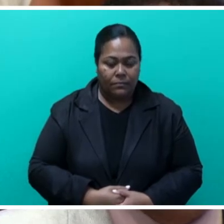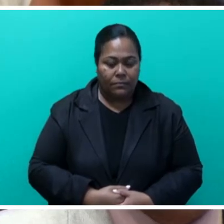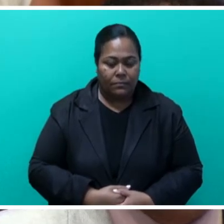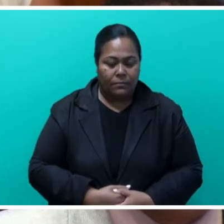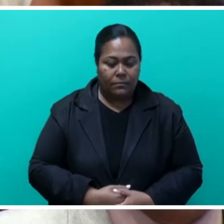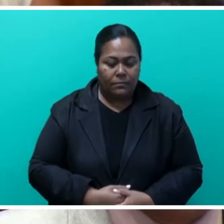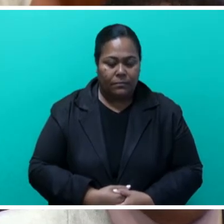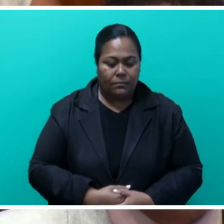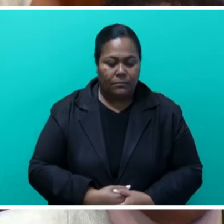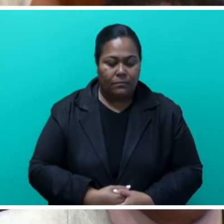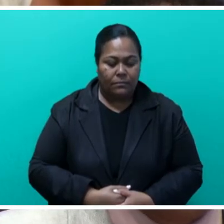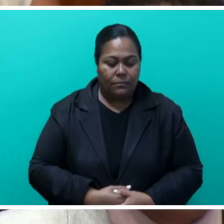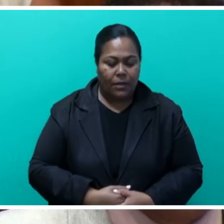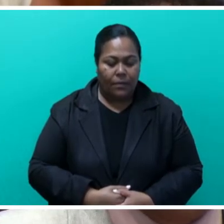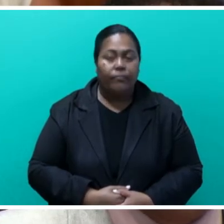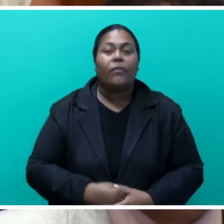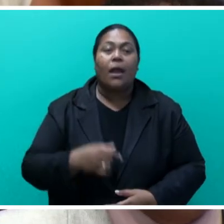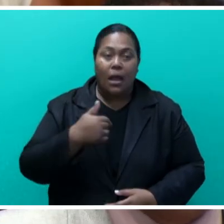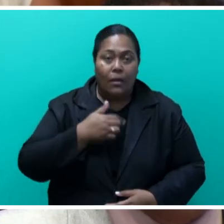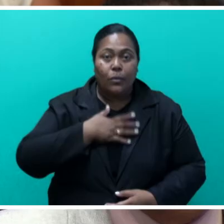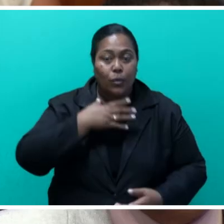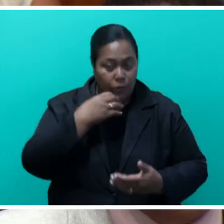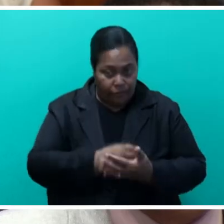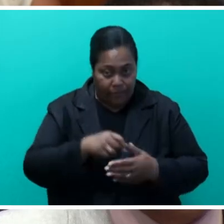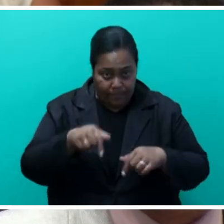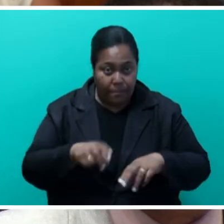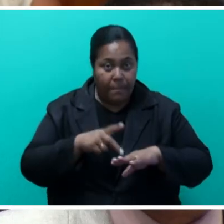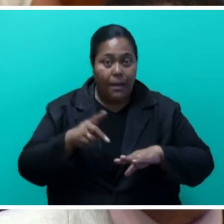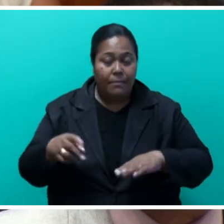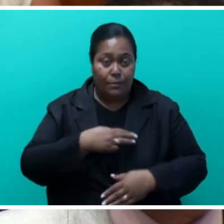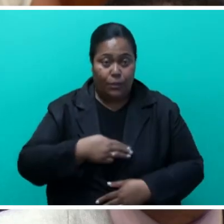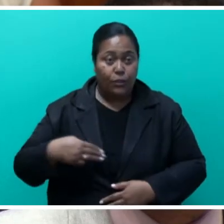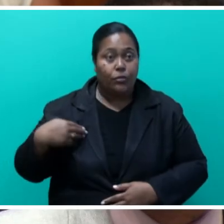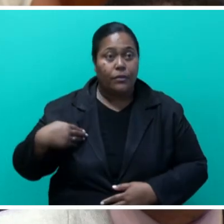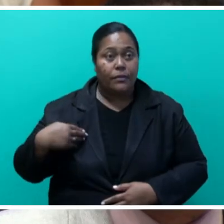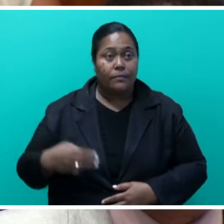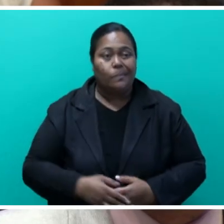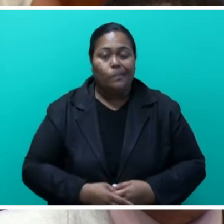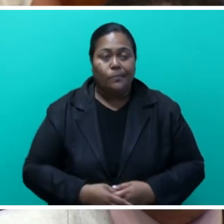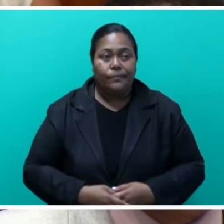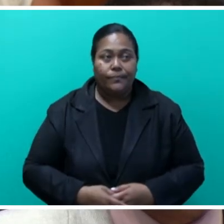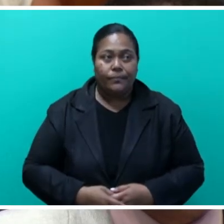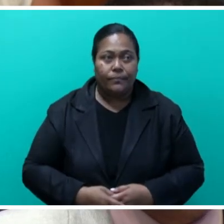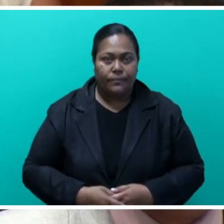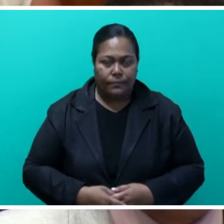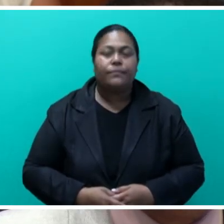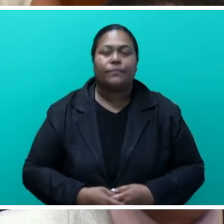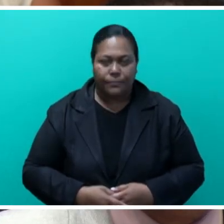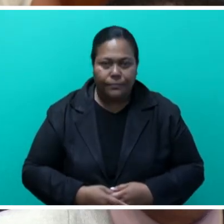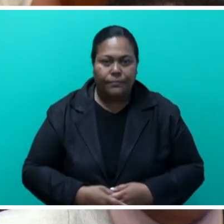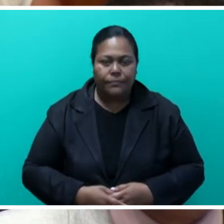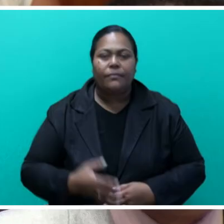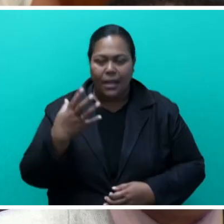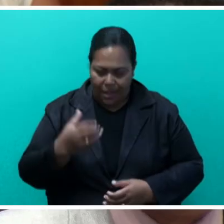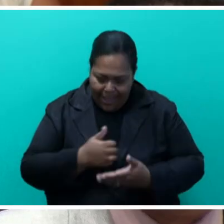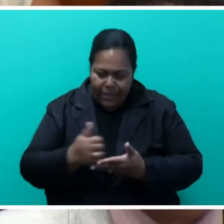I wish to assure this House and the general public that the Ministry takes all possible actions to